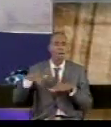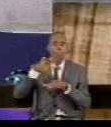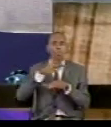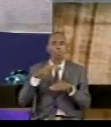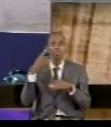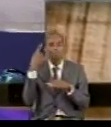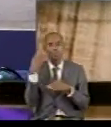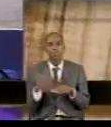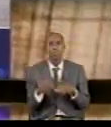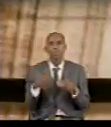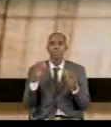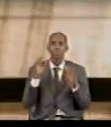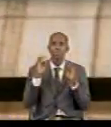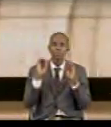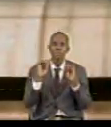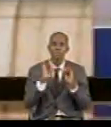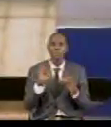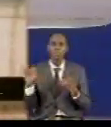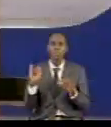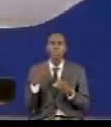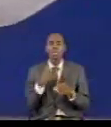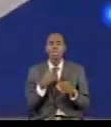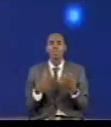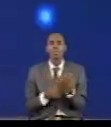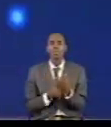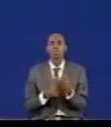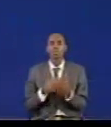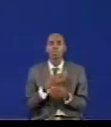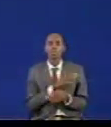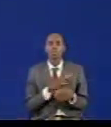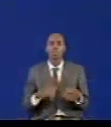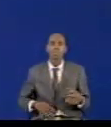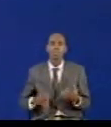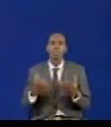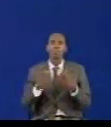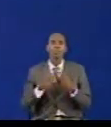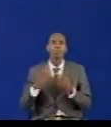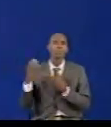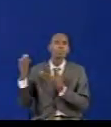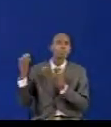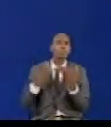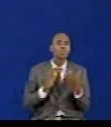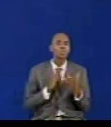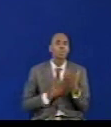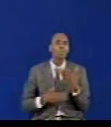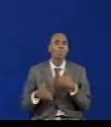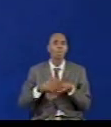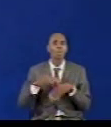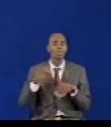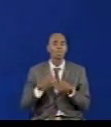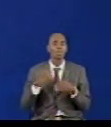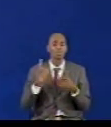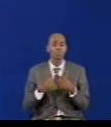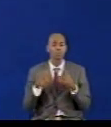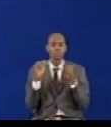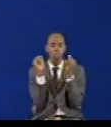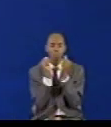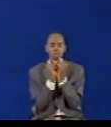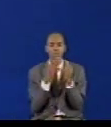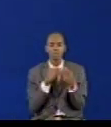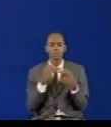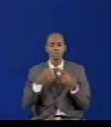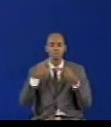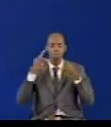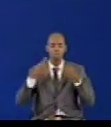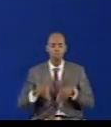the gospel of Christ, they want to bring us back into bondage to a personality. And we